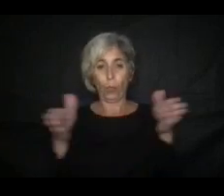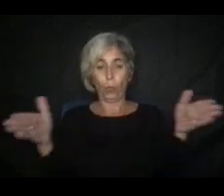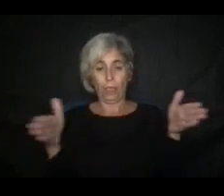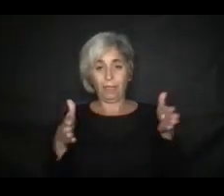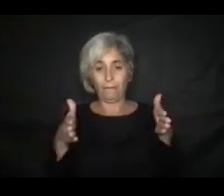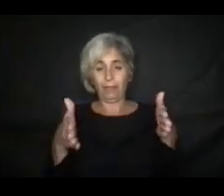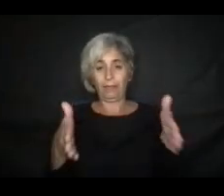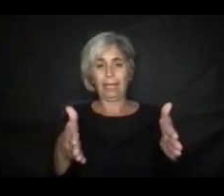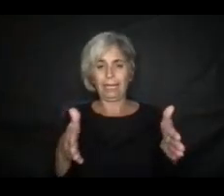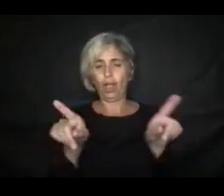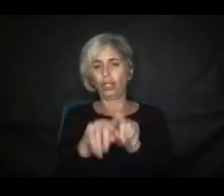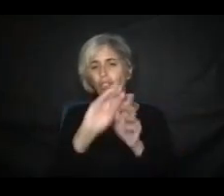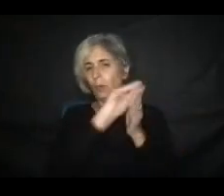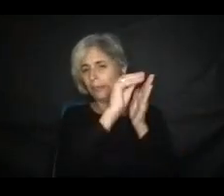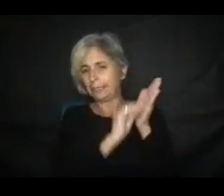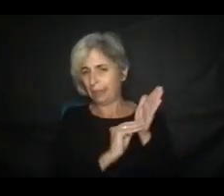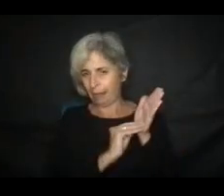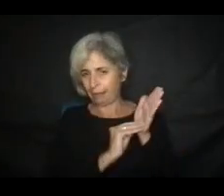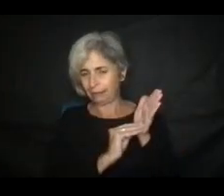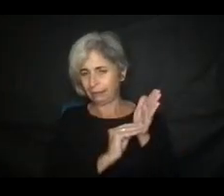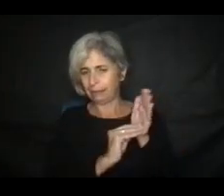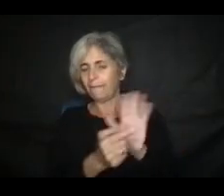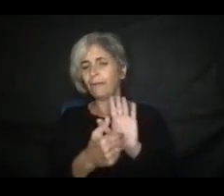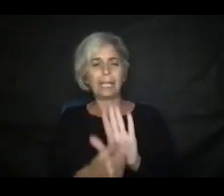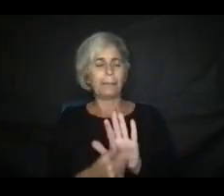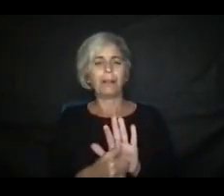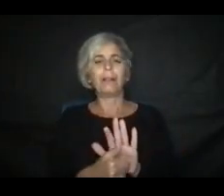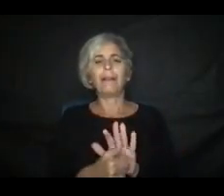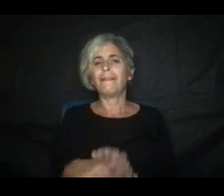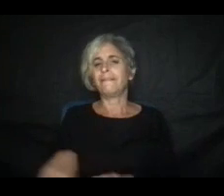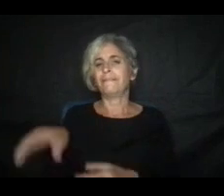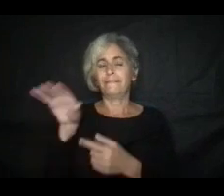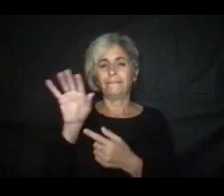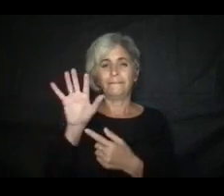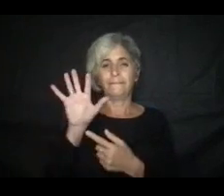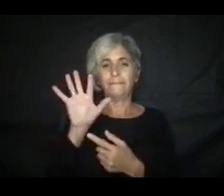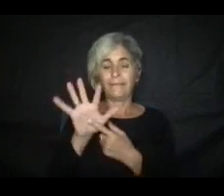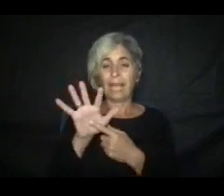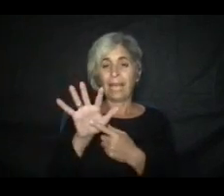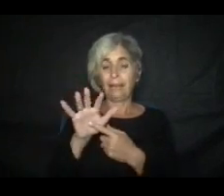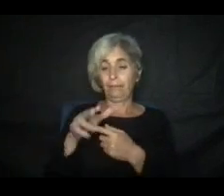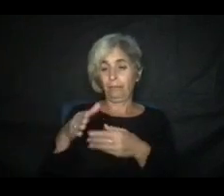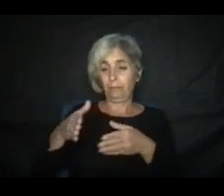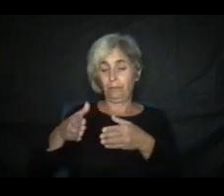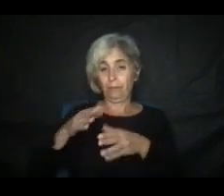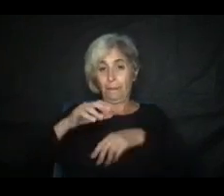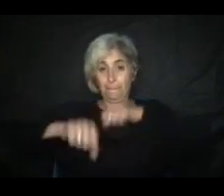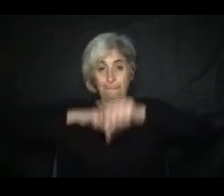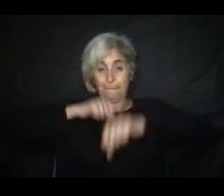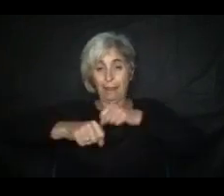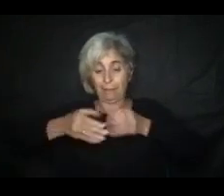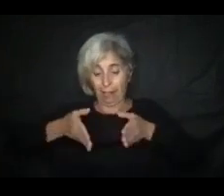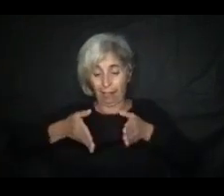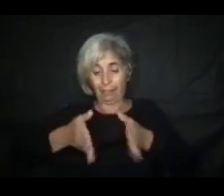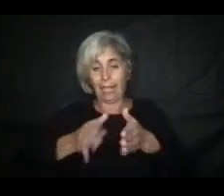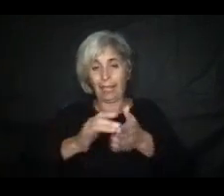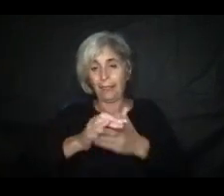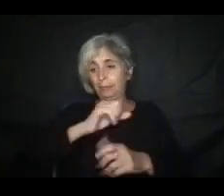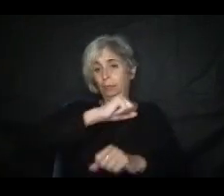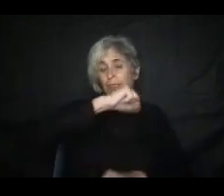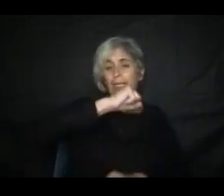the design of it. So for example, a 5-foot bike lane that is protected would be graded as an